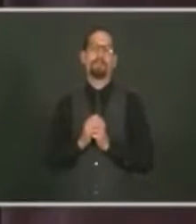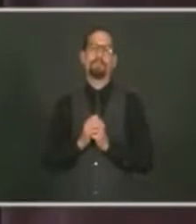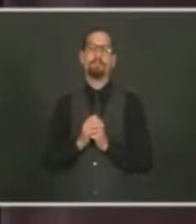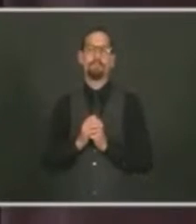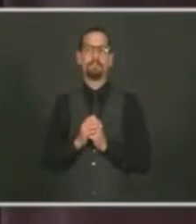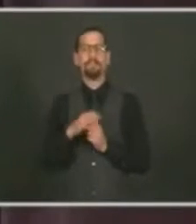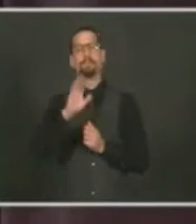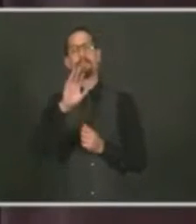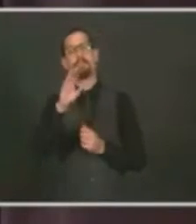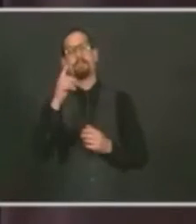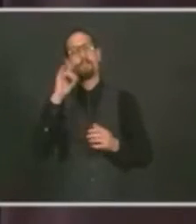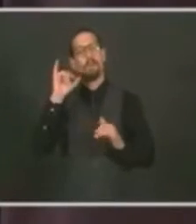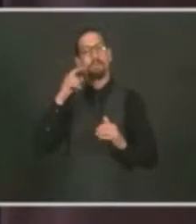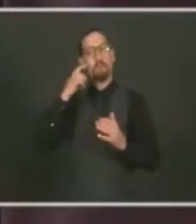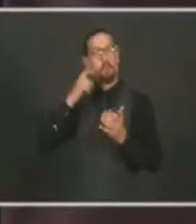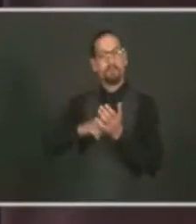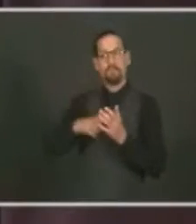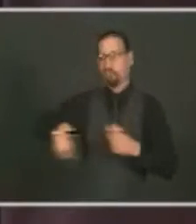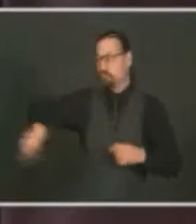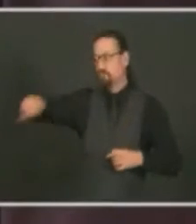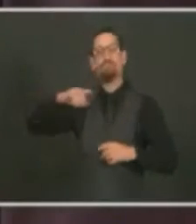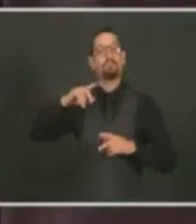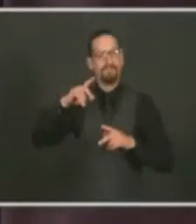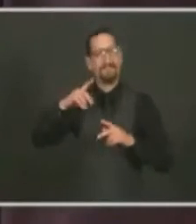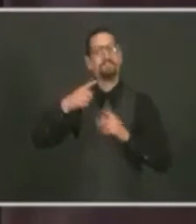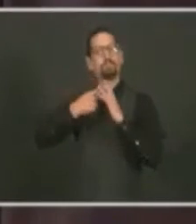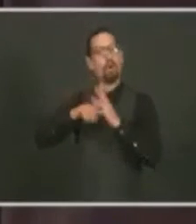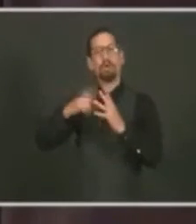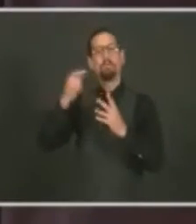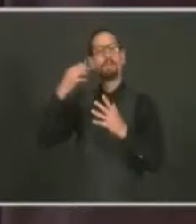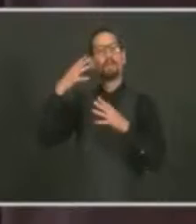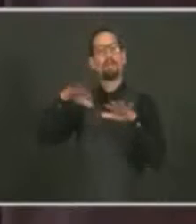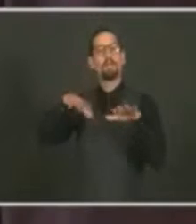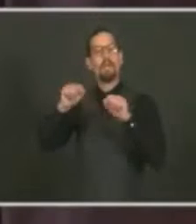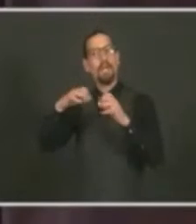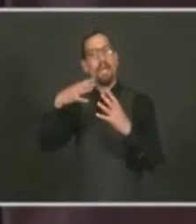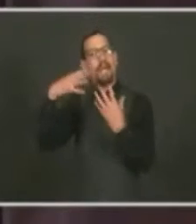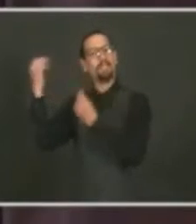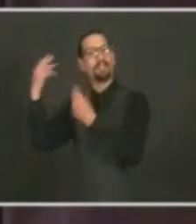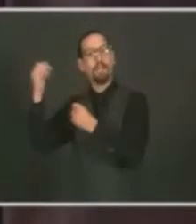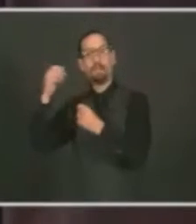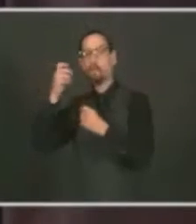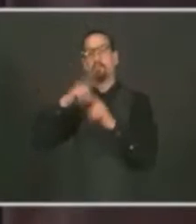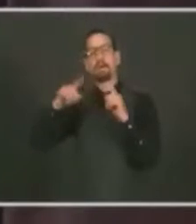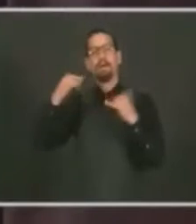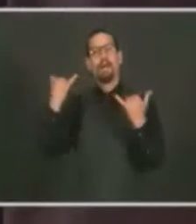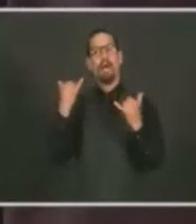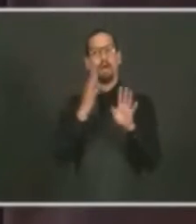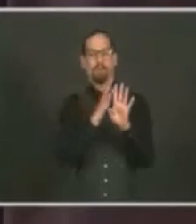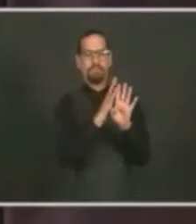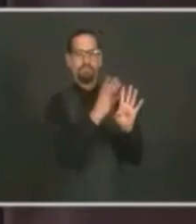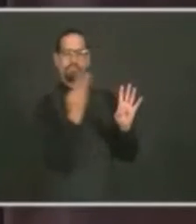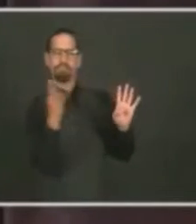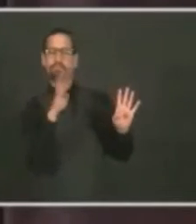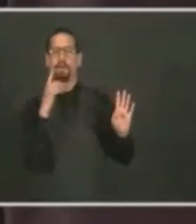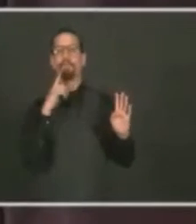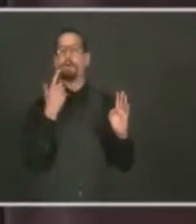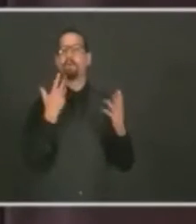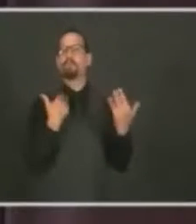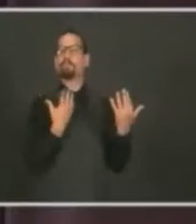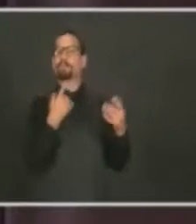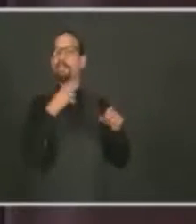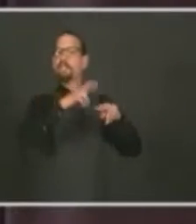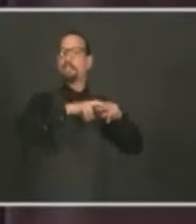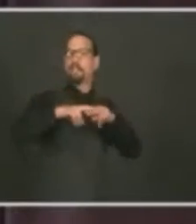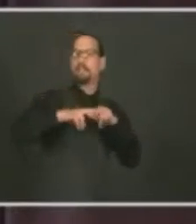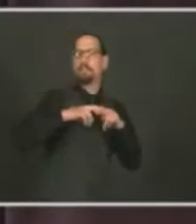for a table, or restaurants as well, bars and restaurants, folks waiting for a table, congregating outside. Please try to